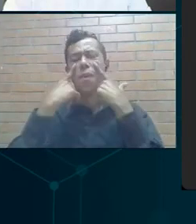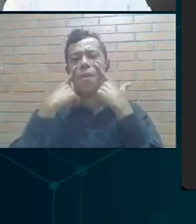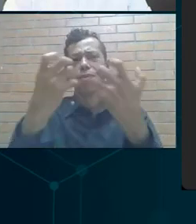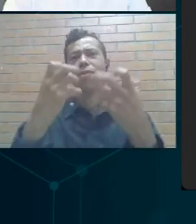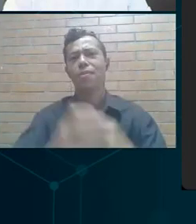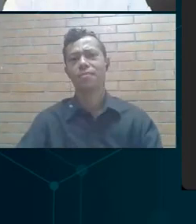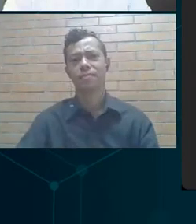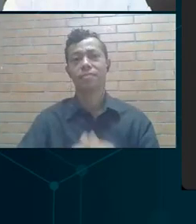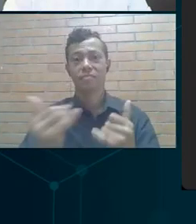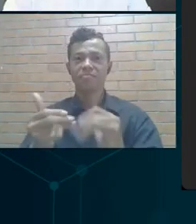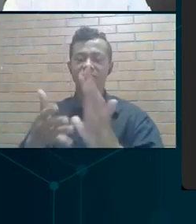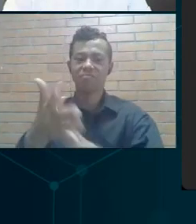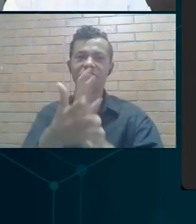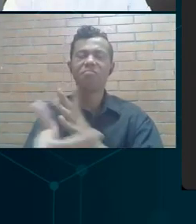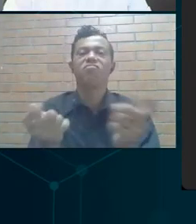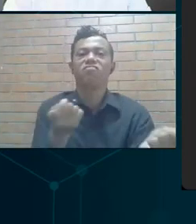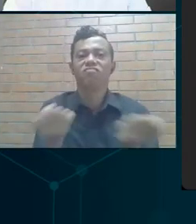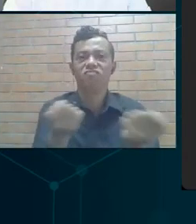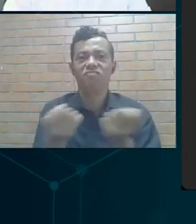remotely. We can,